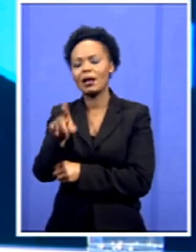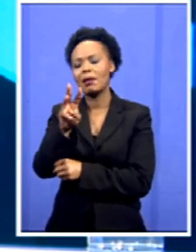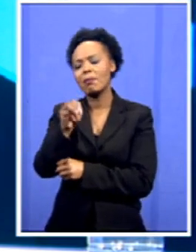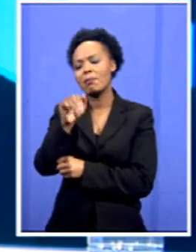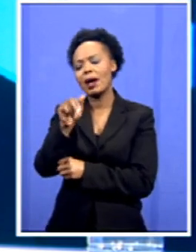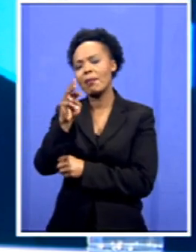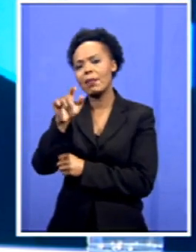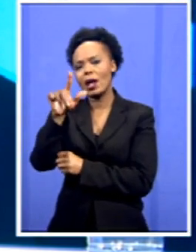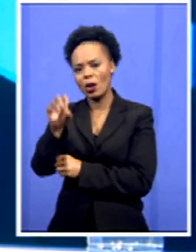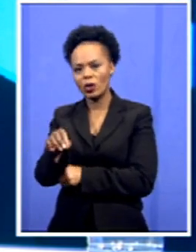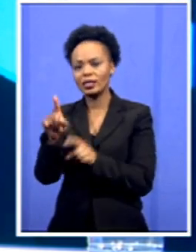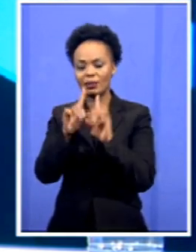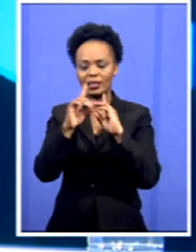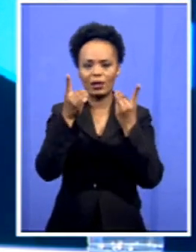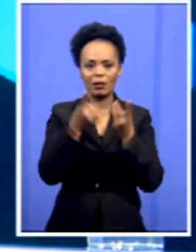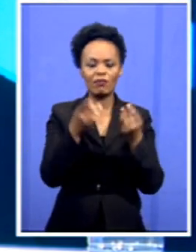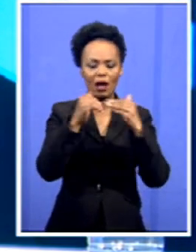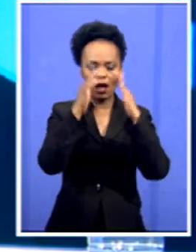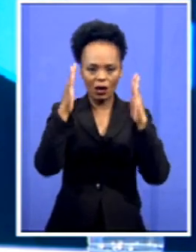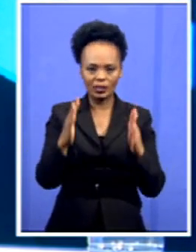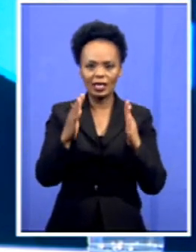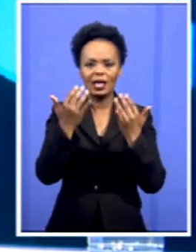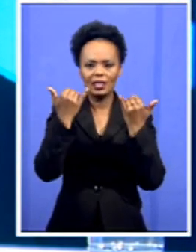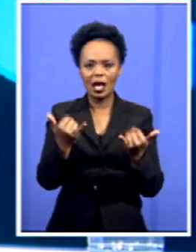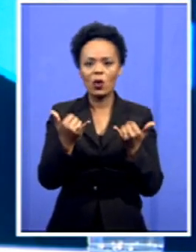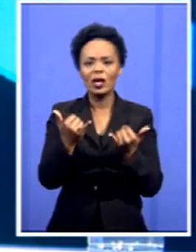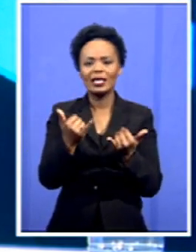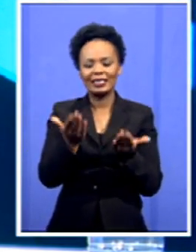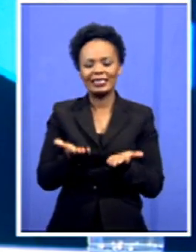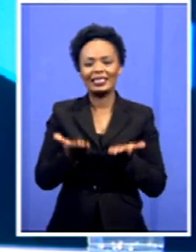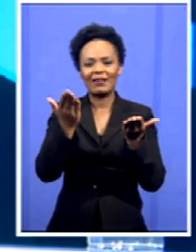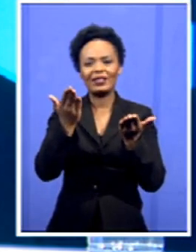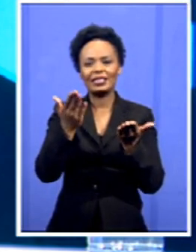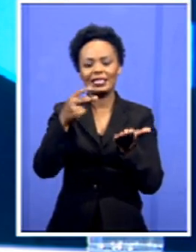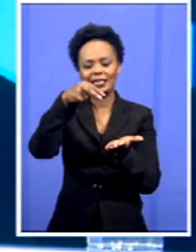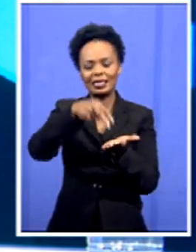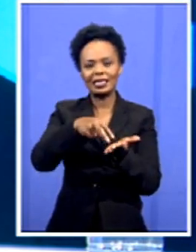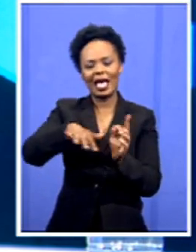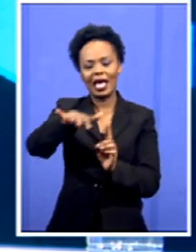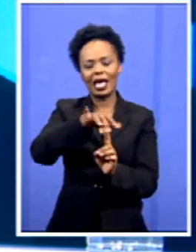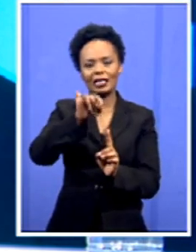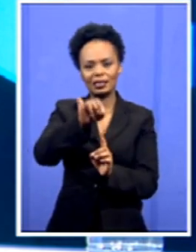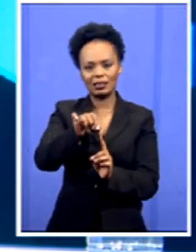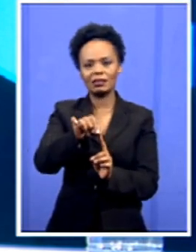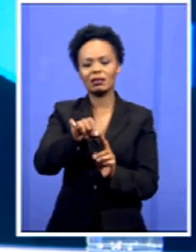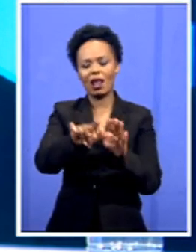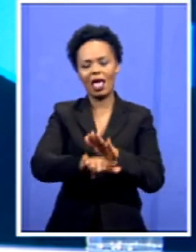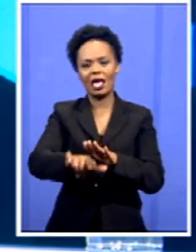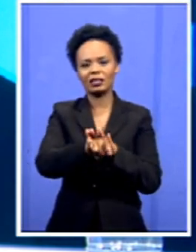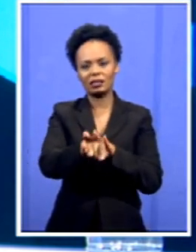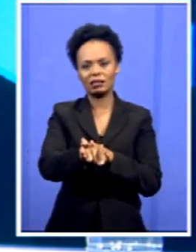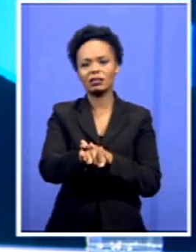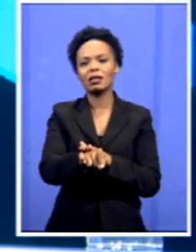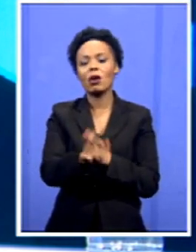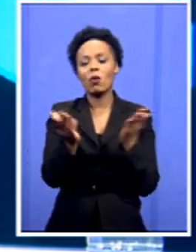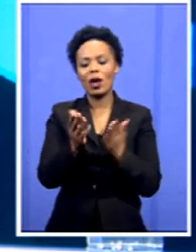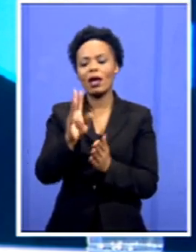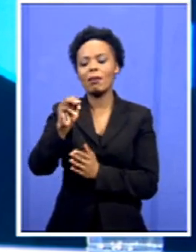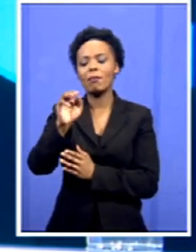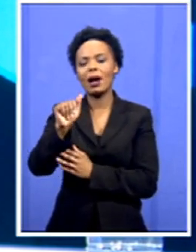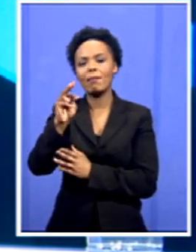Human Settlement is busy with the service stands there, the infrastructure installation in Mamelo. So it's the only way